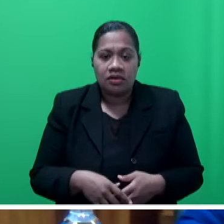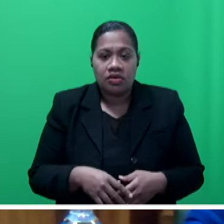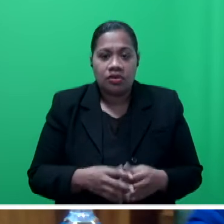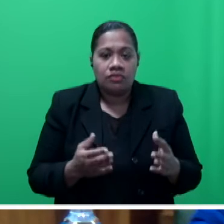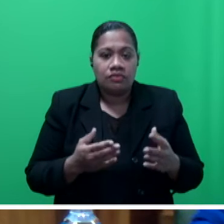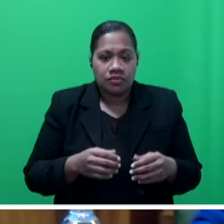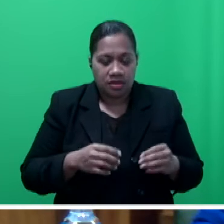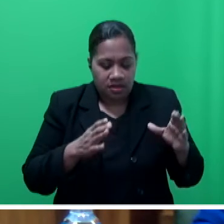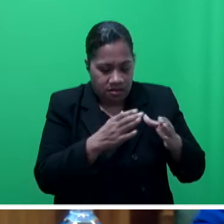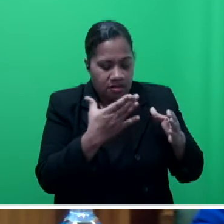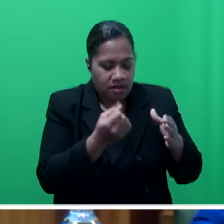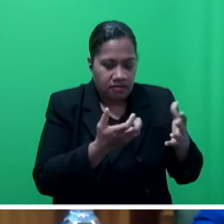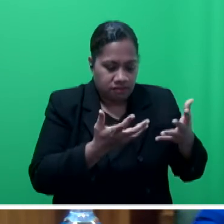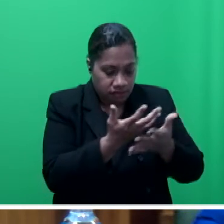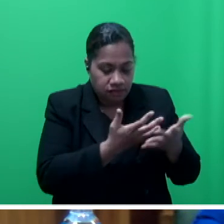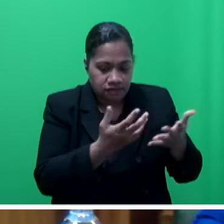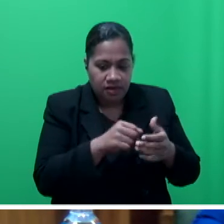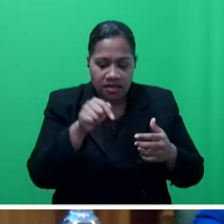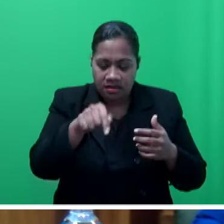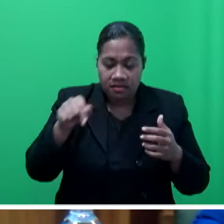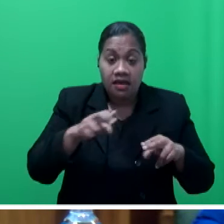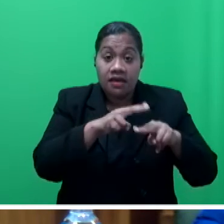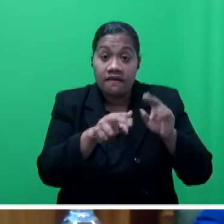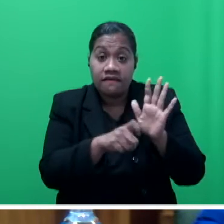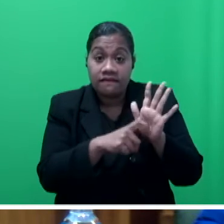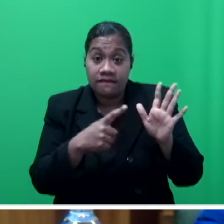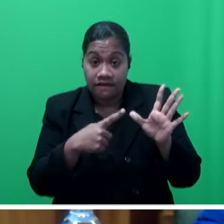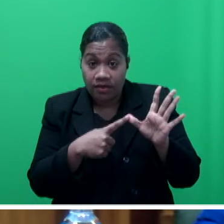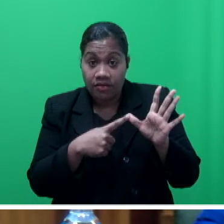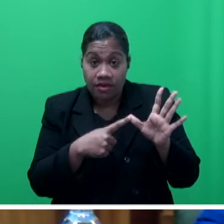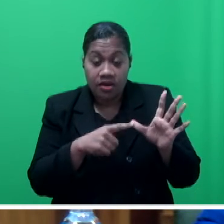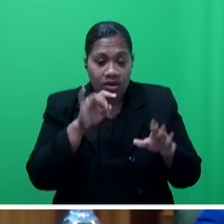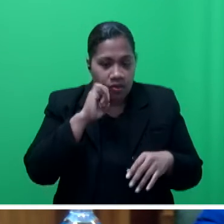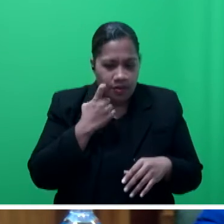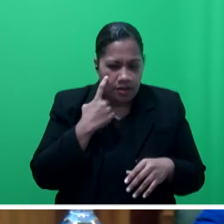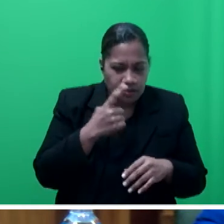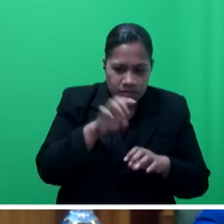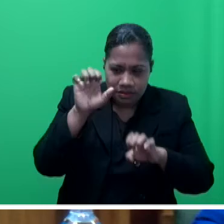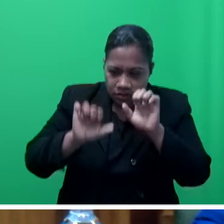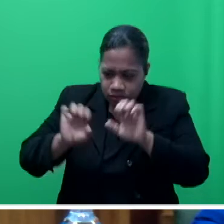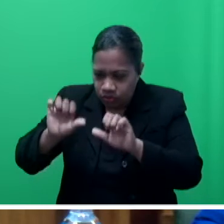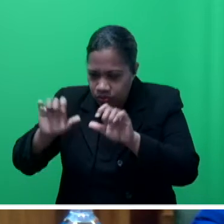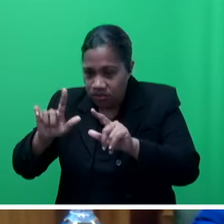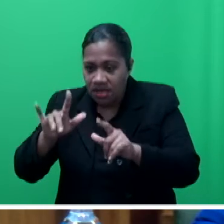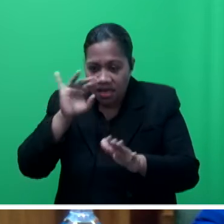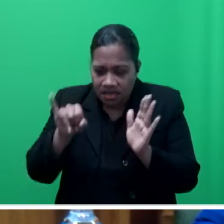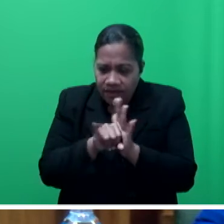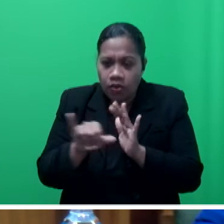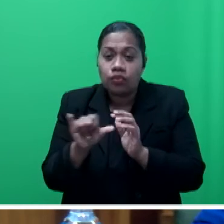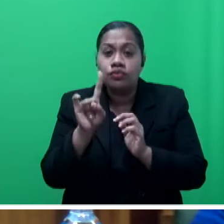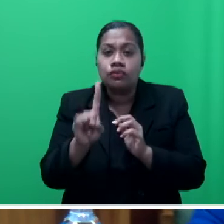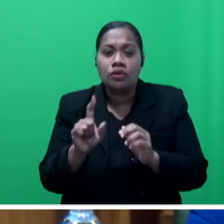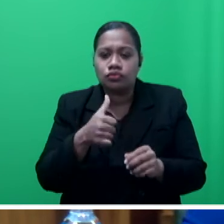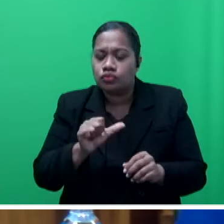road infrastructure network. So the FRA inspects them, identifies the ones that are most at risk, that are heavily used, and then